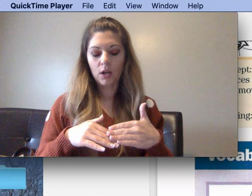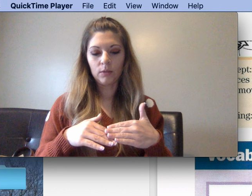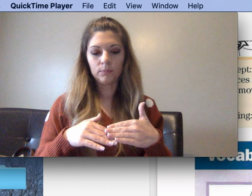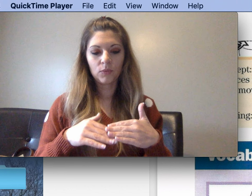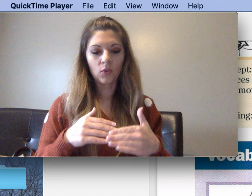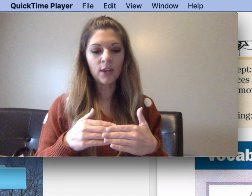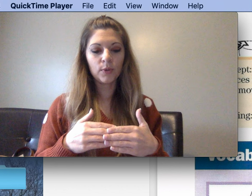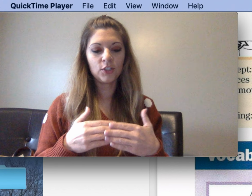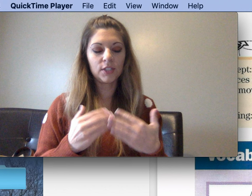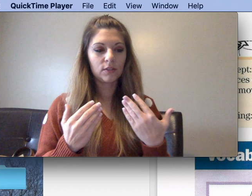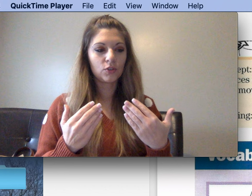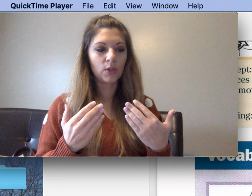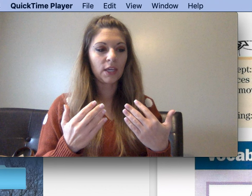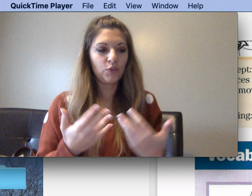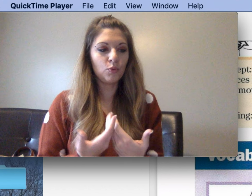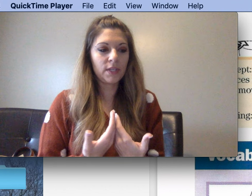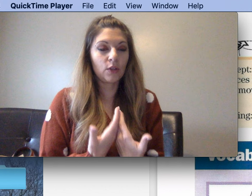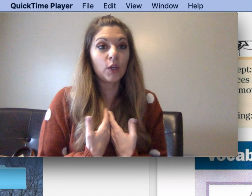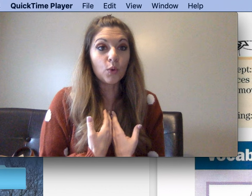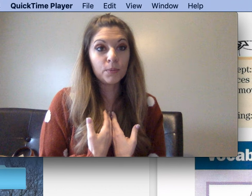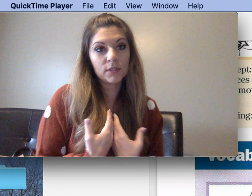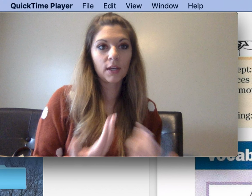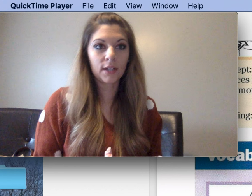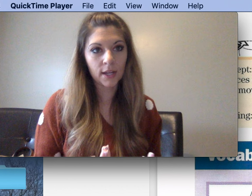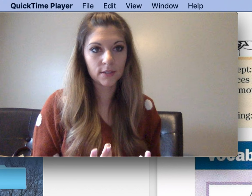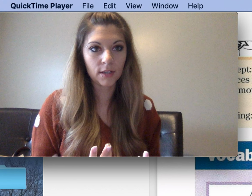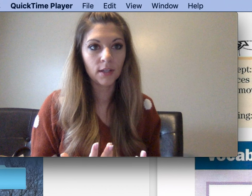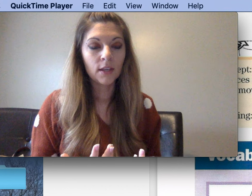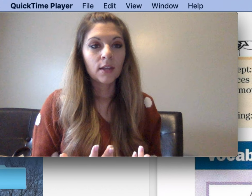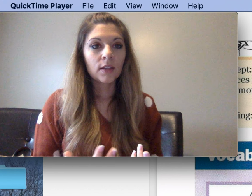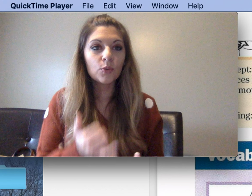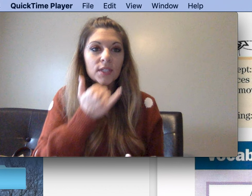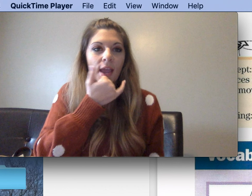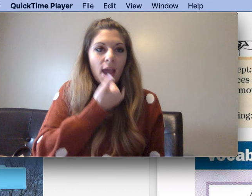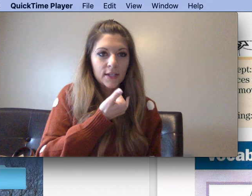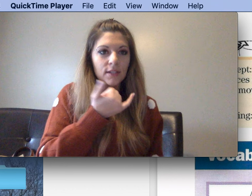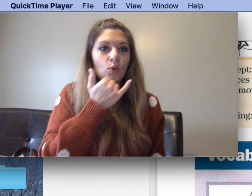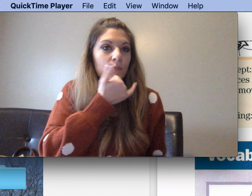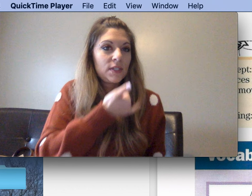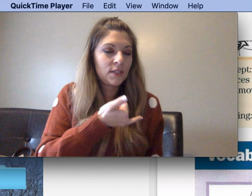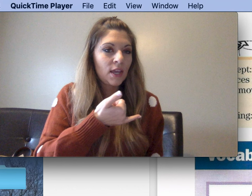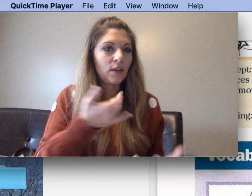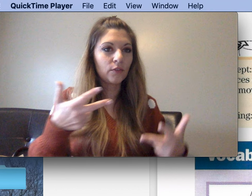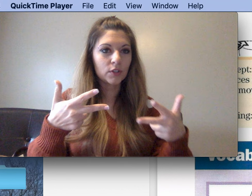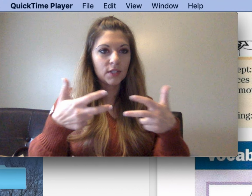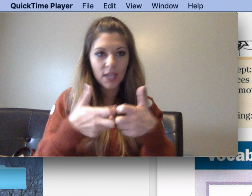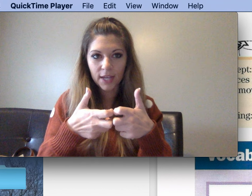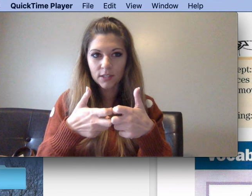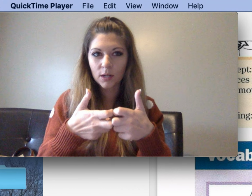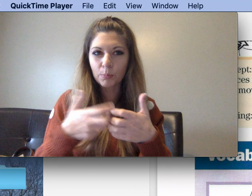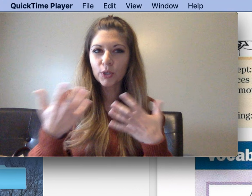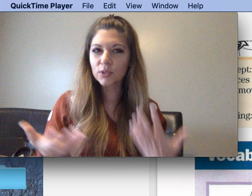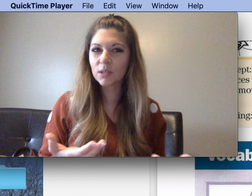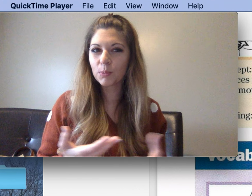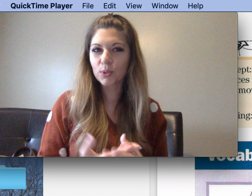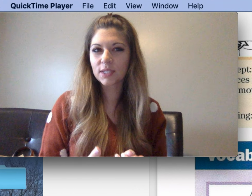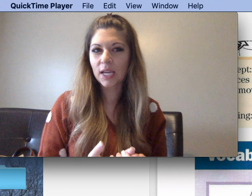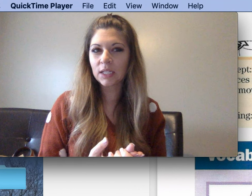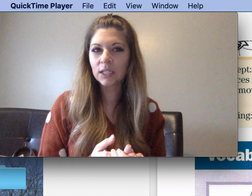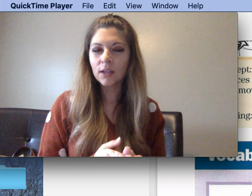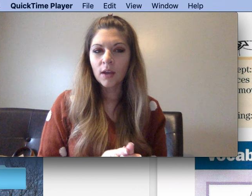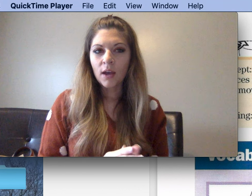about the language. So like if you say like, oops, I had an accident. Like you would say accident or mistake versus accident. But you'll see